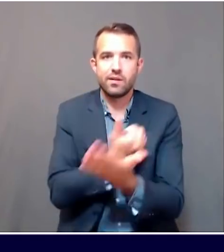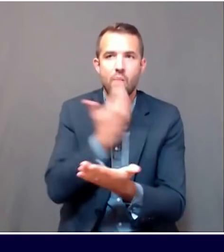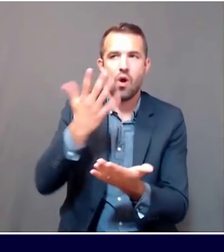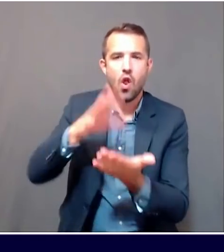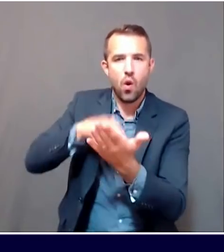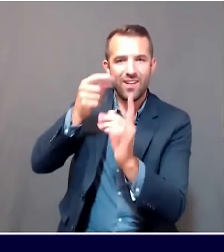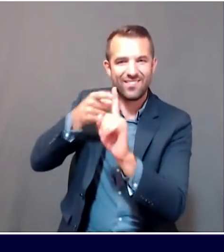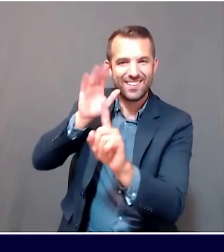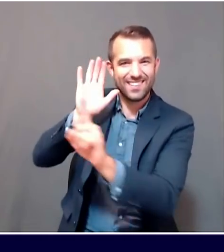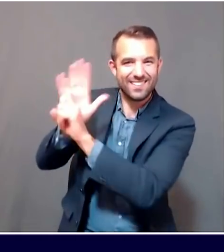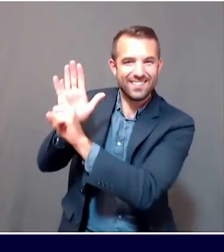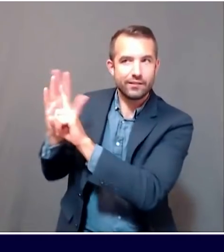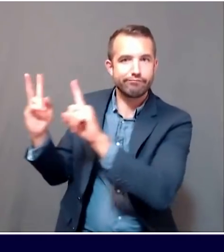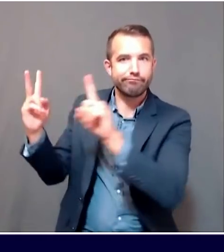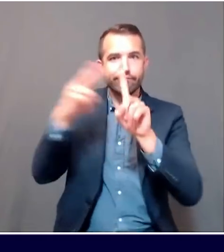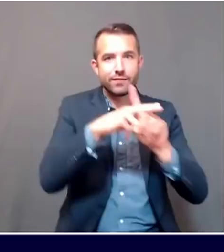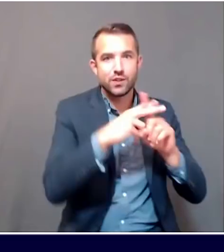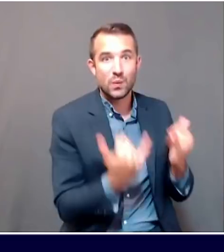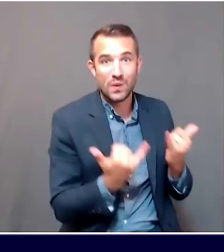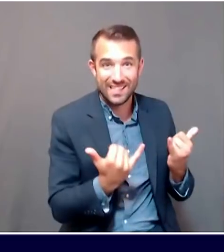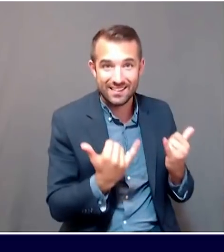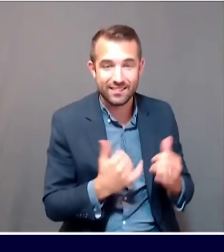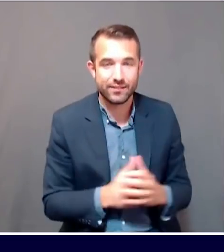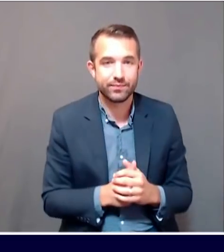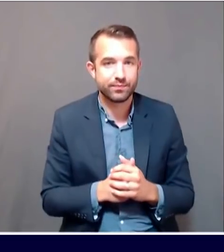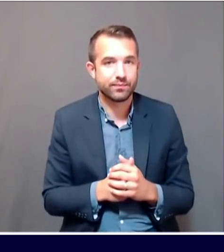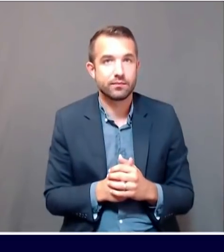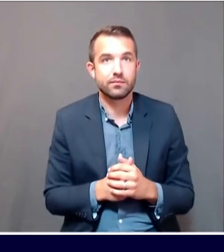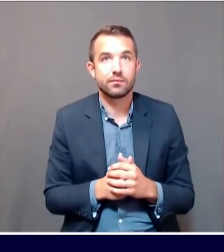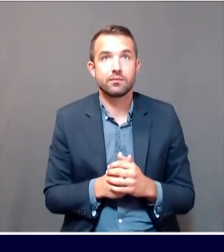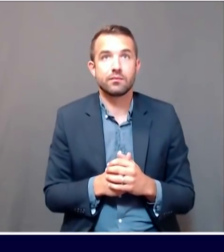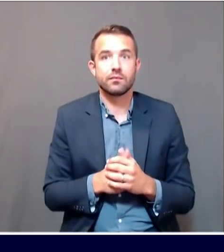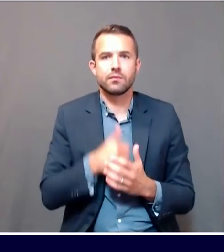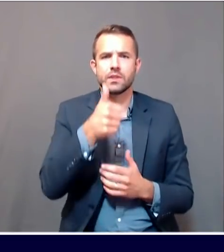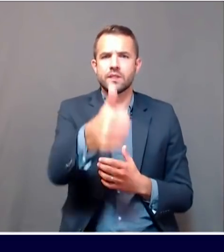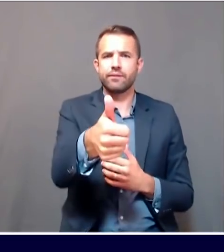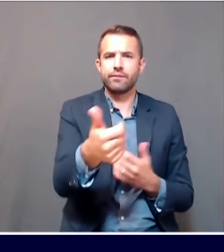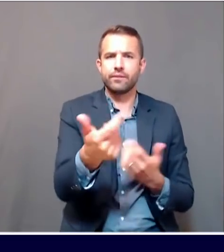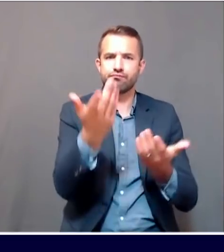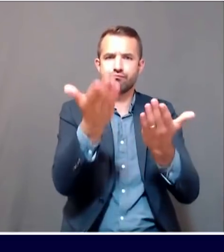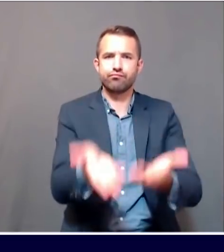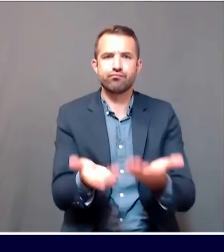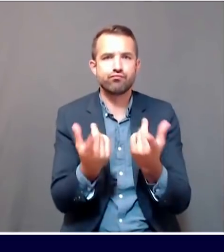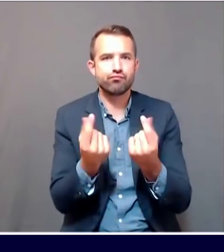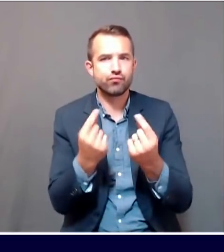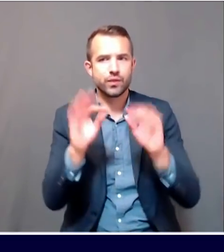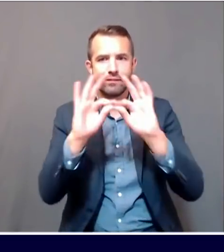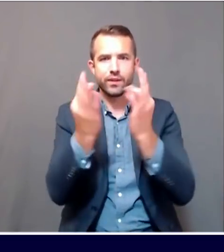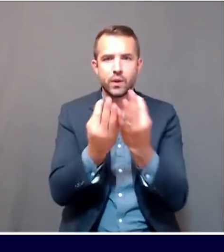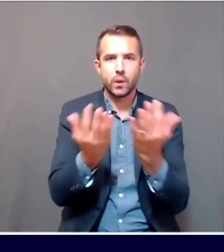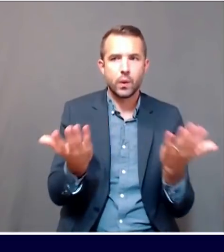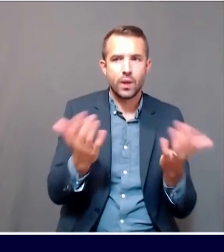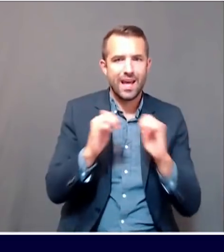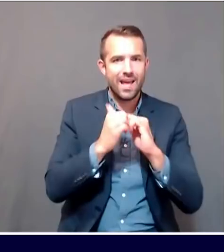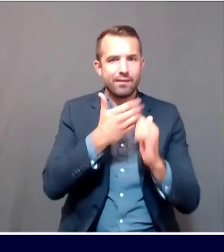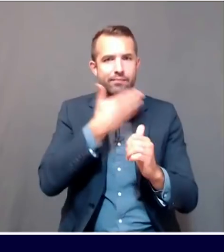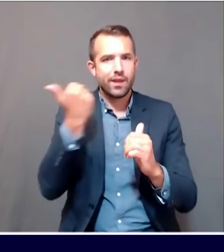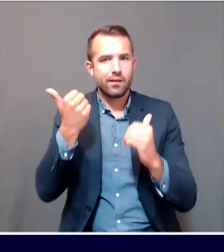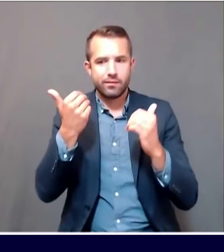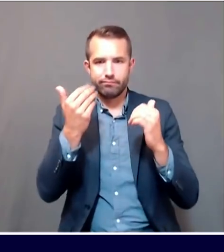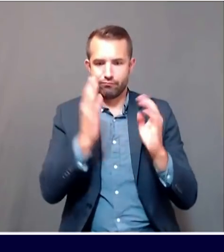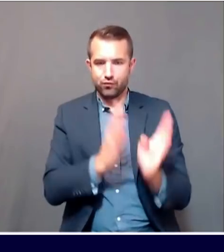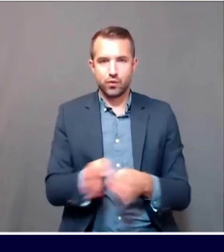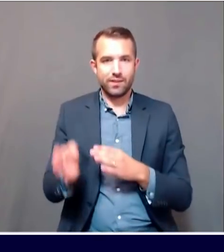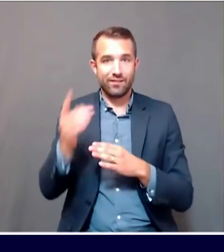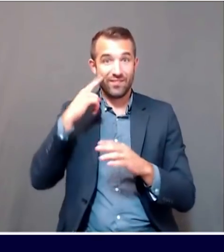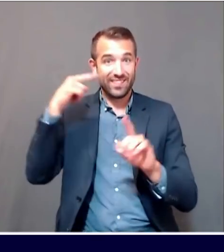But what should you and your family be doing now to provide or to prepare for any potential